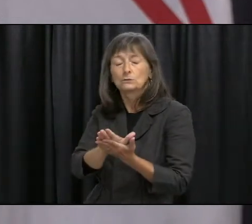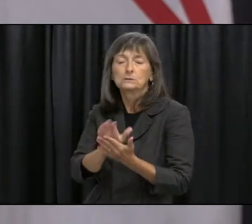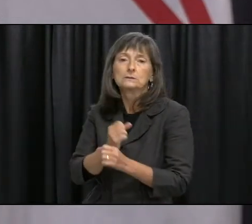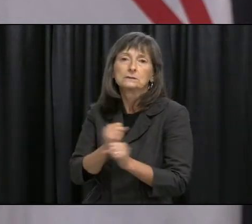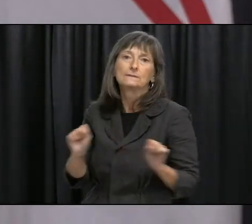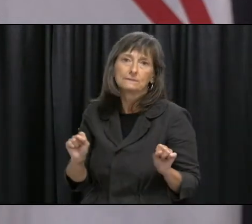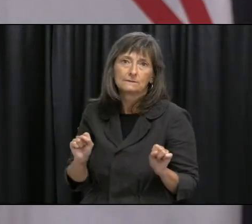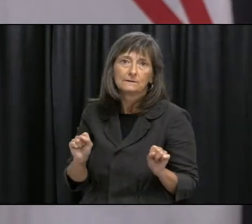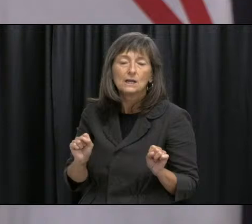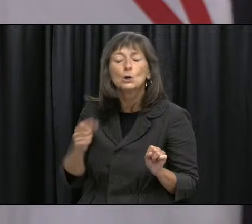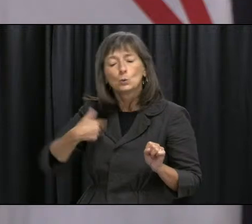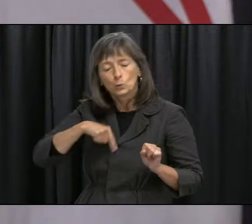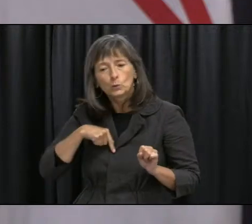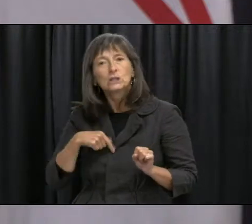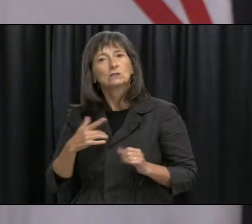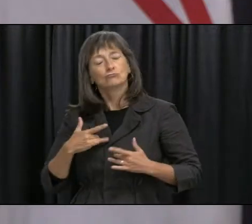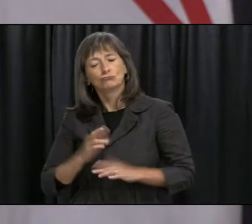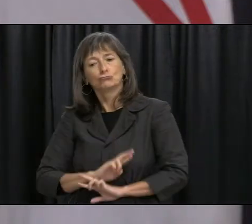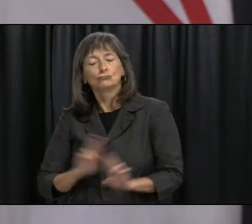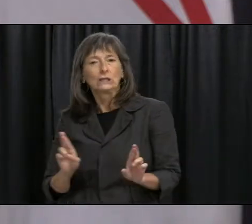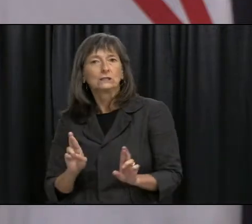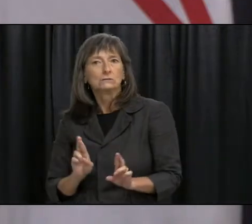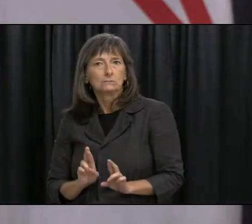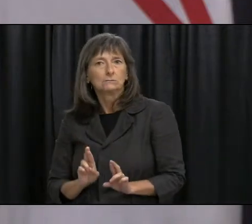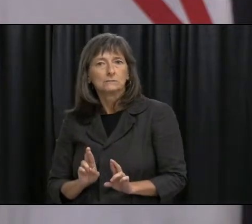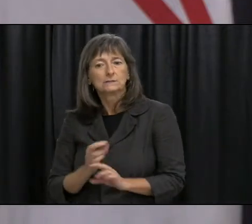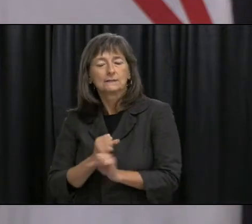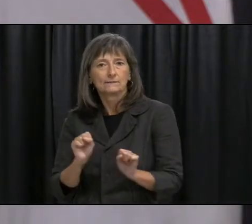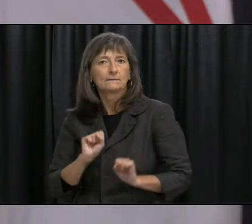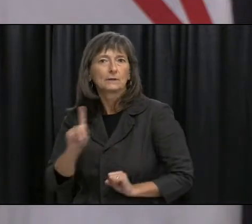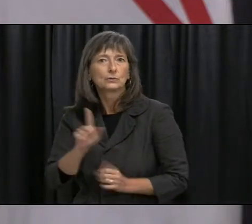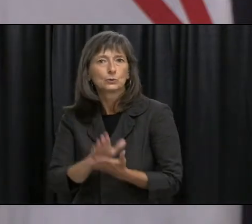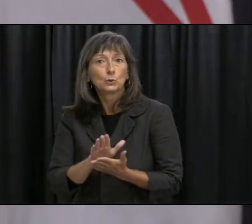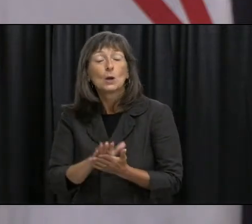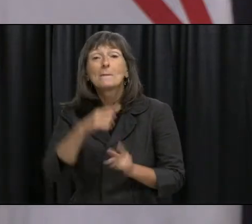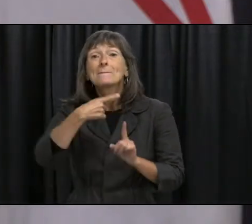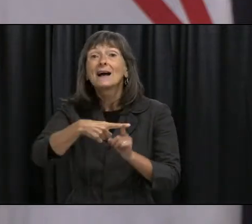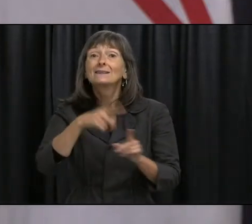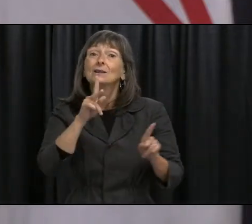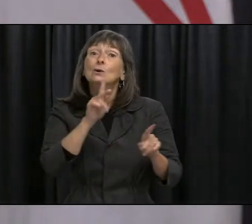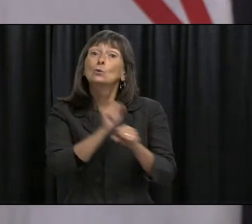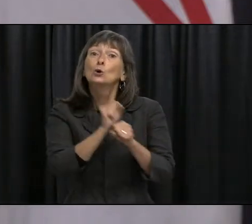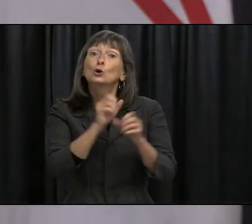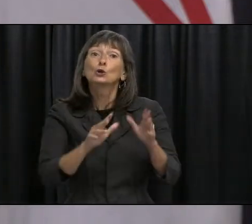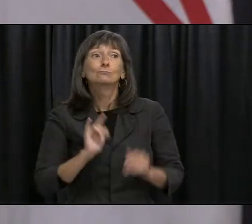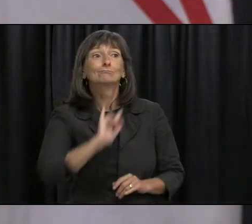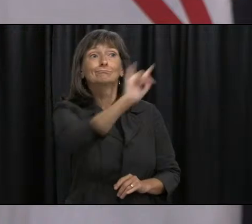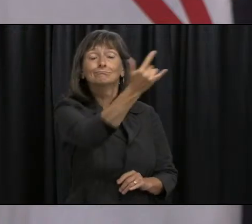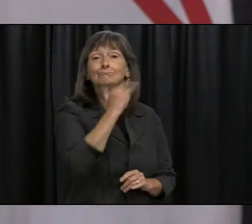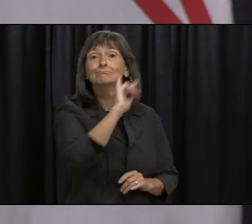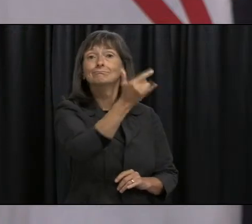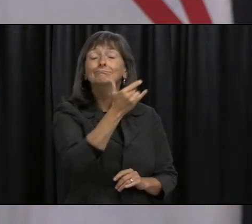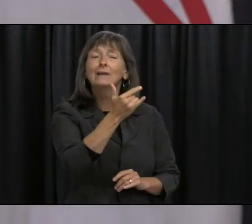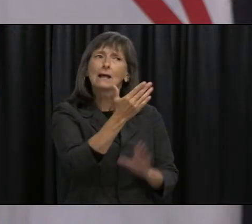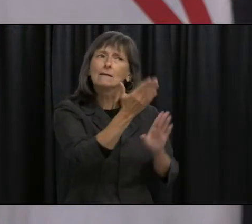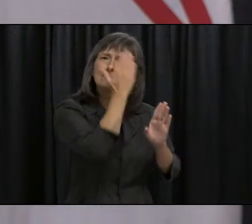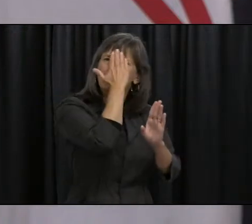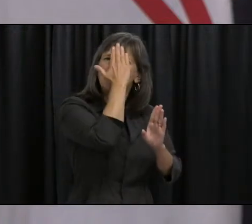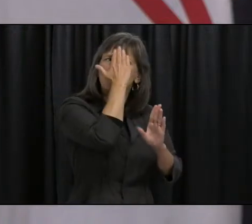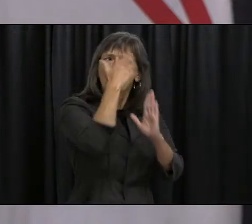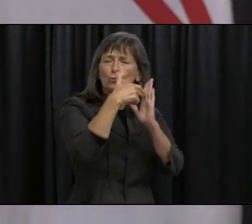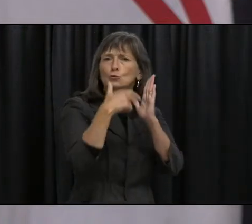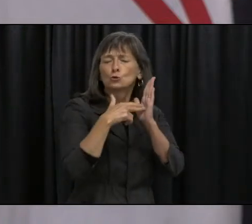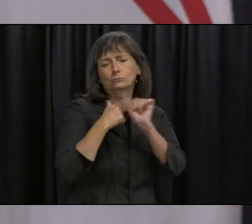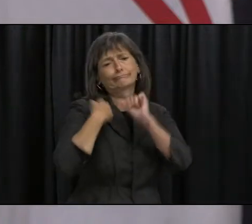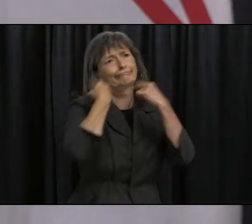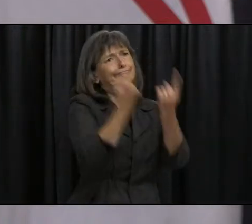risk of COVID-19. But most importantly, rotational workers are well aware of the public health measures in place and have been following